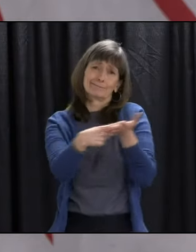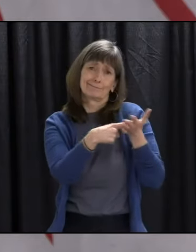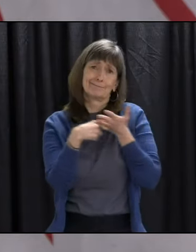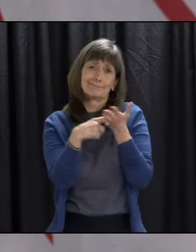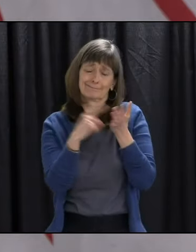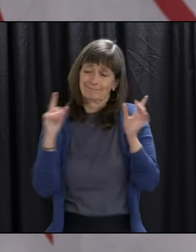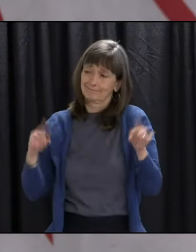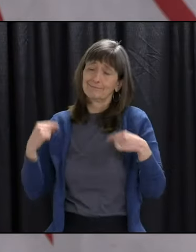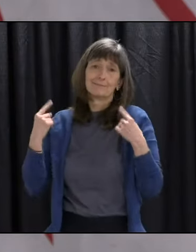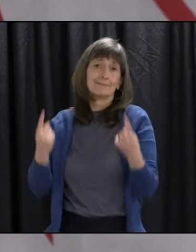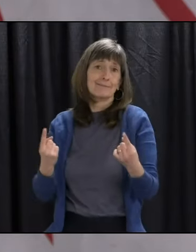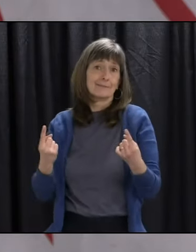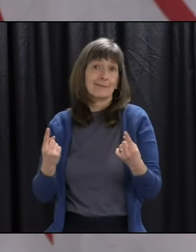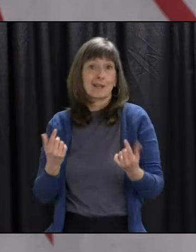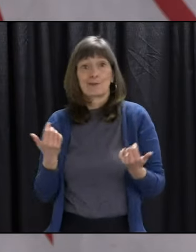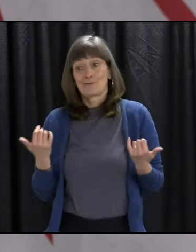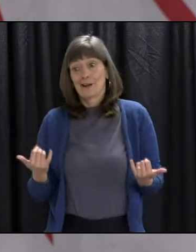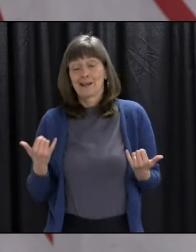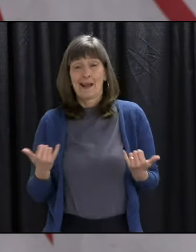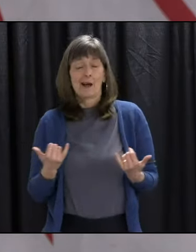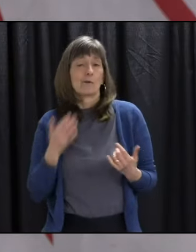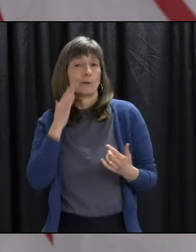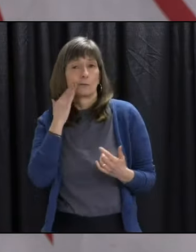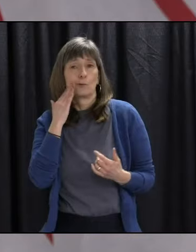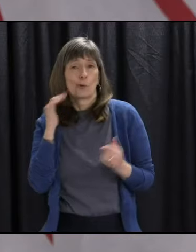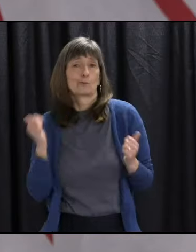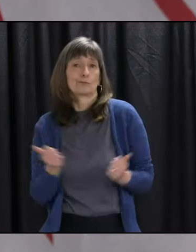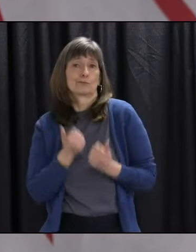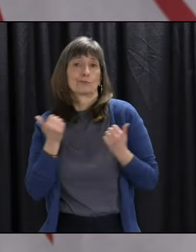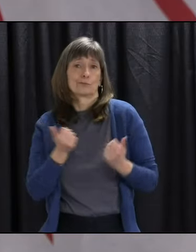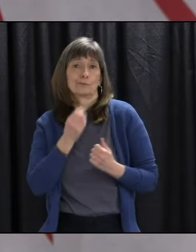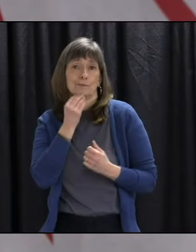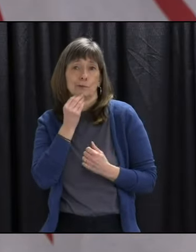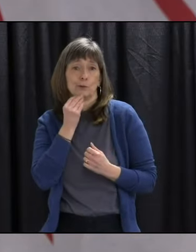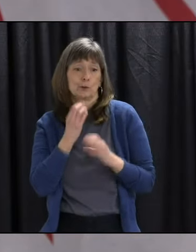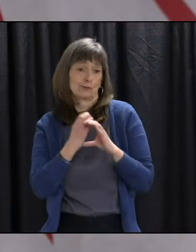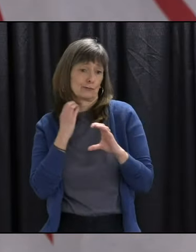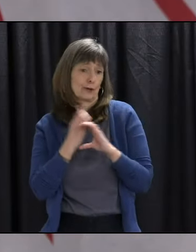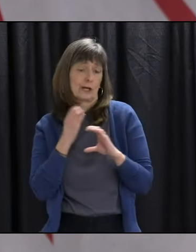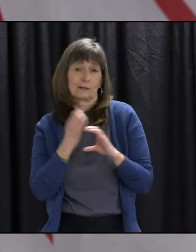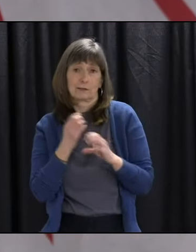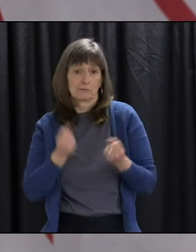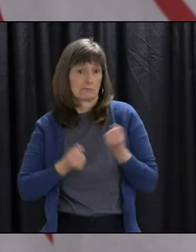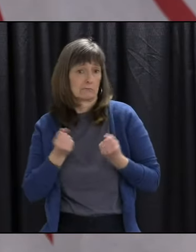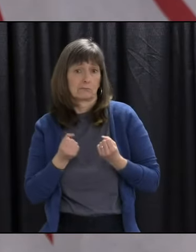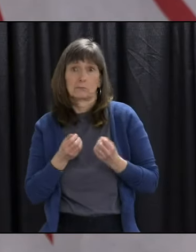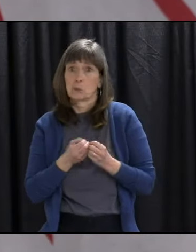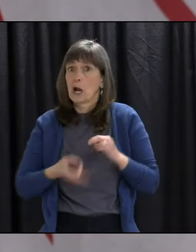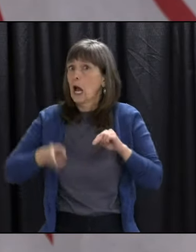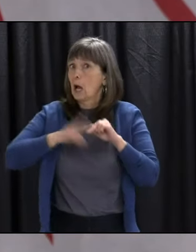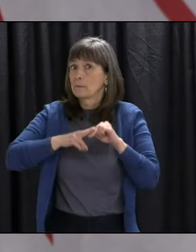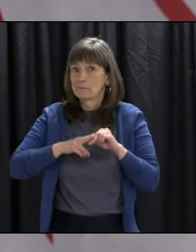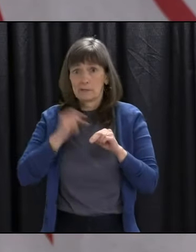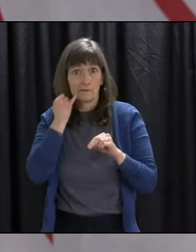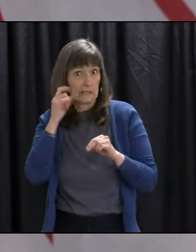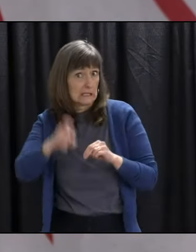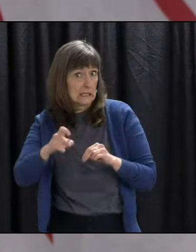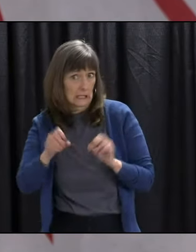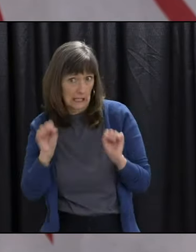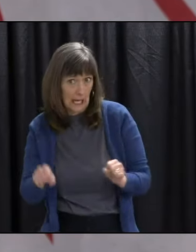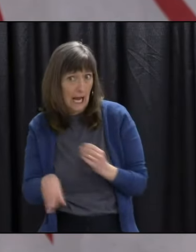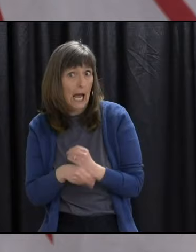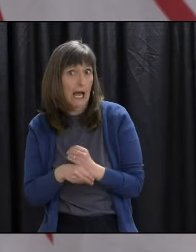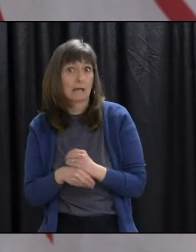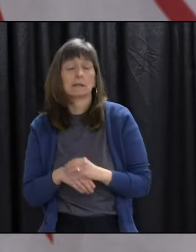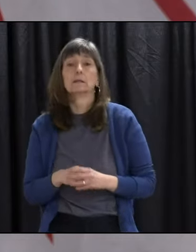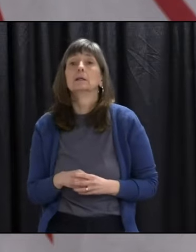we know that there's excess capacity within the system. There's a lot of trucking capacity that are more than willing to step up and respond. We know that